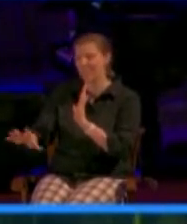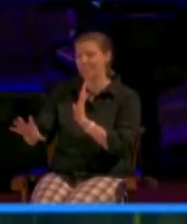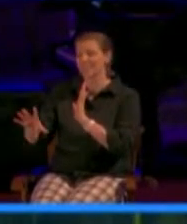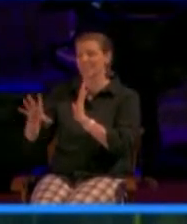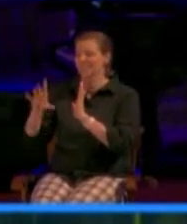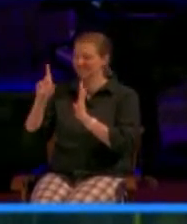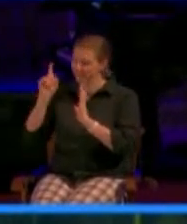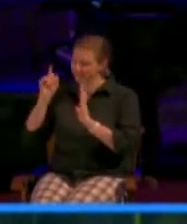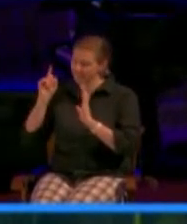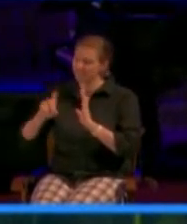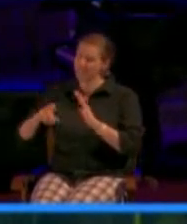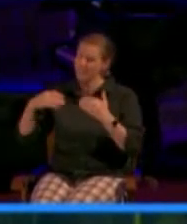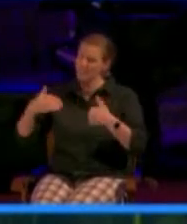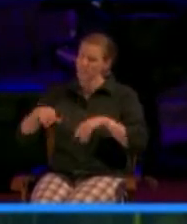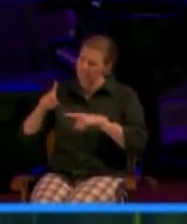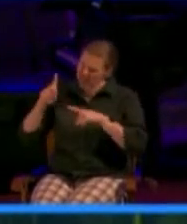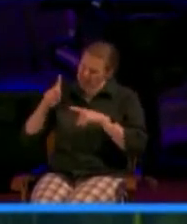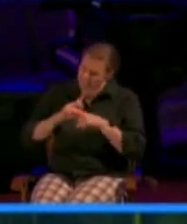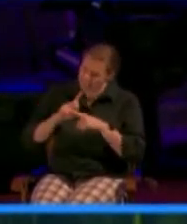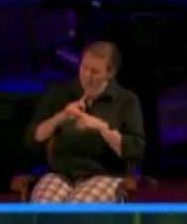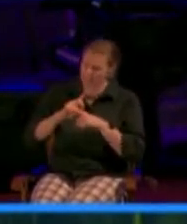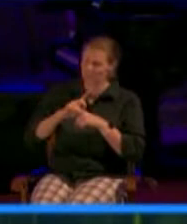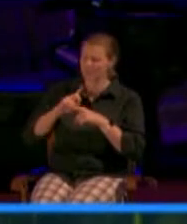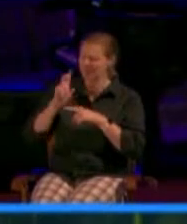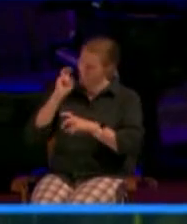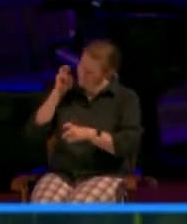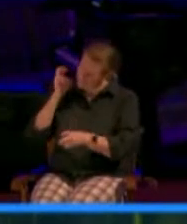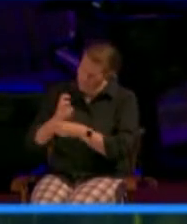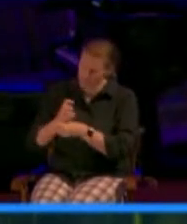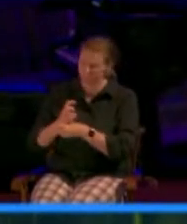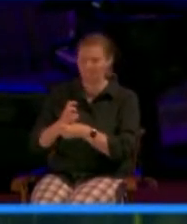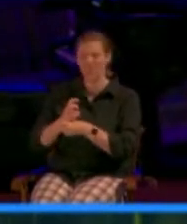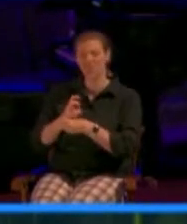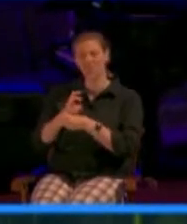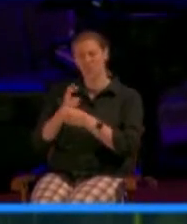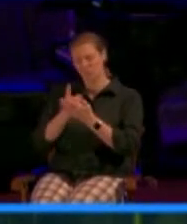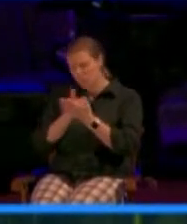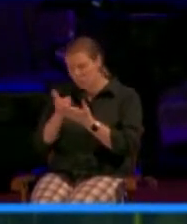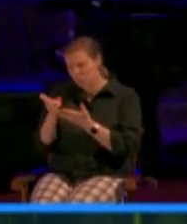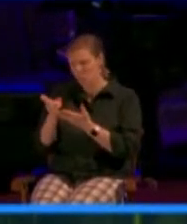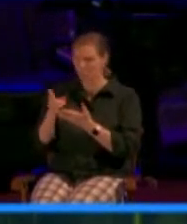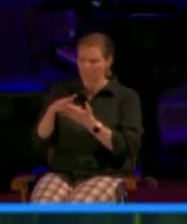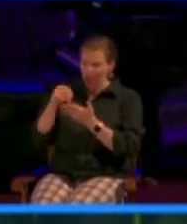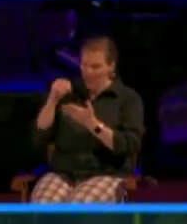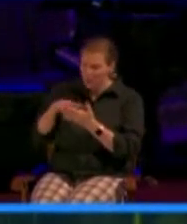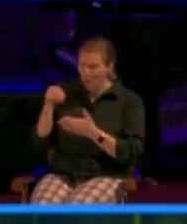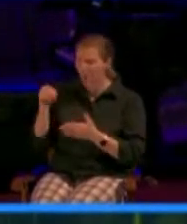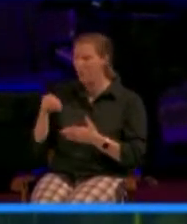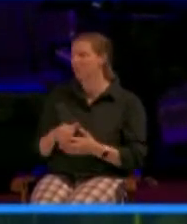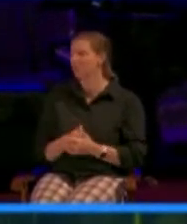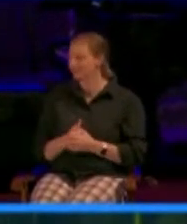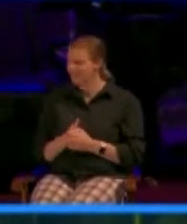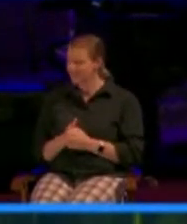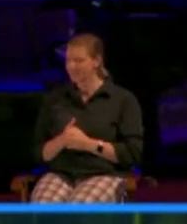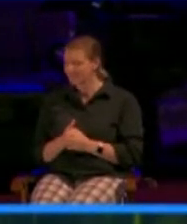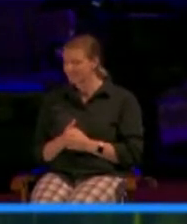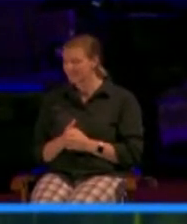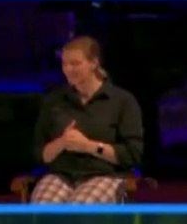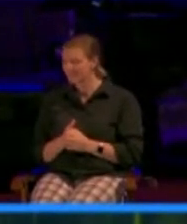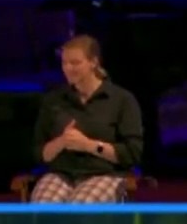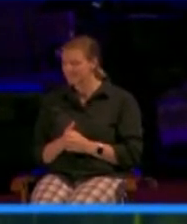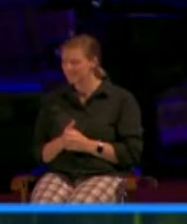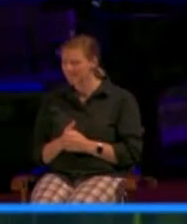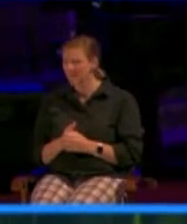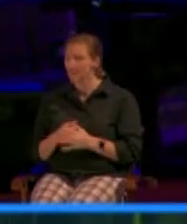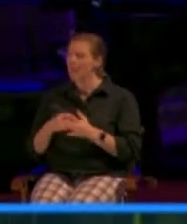not talking about what it cost Jesus. That's how we think. He's talking about what it costs believers. It is costly because